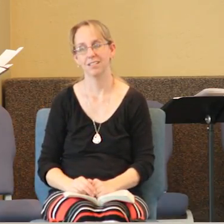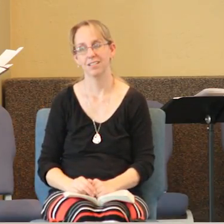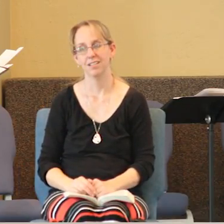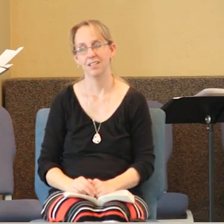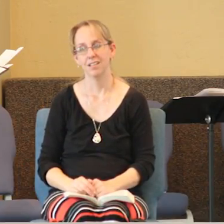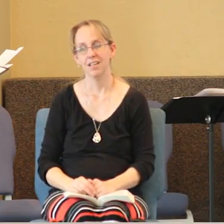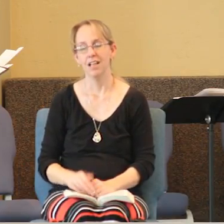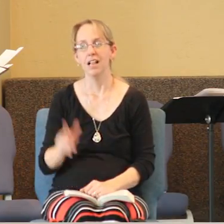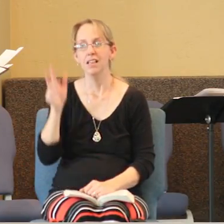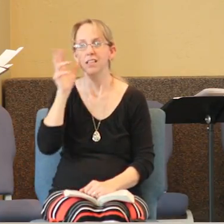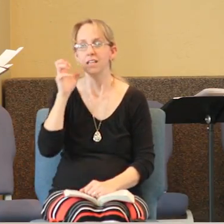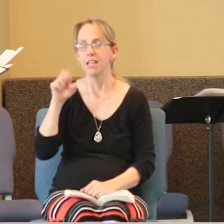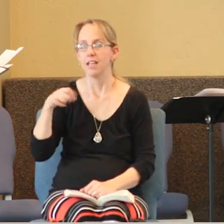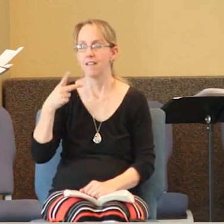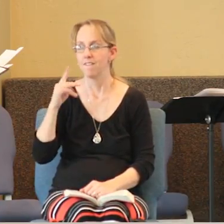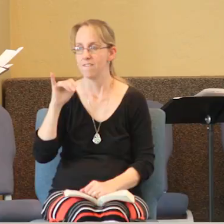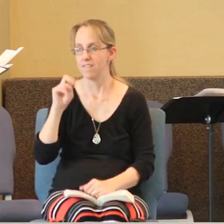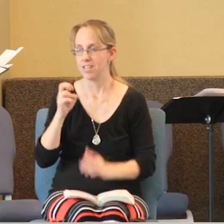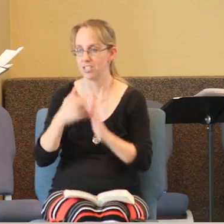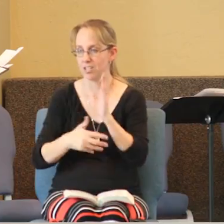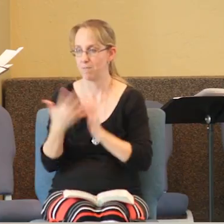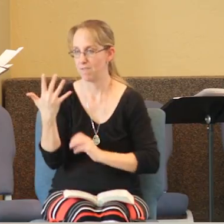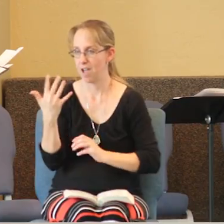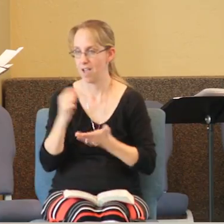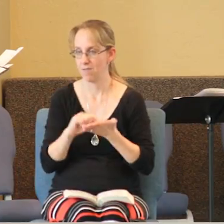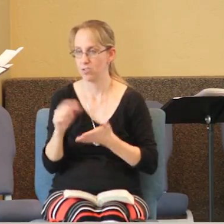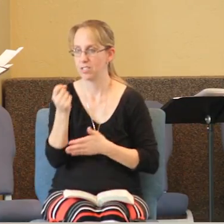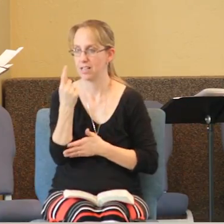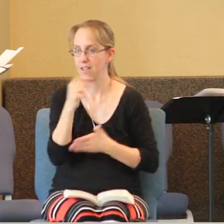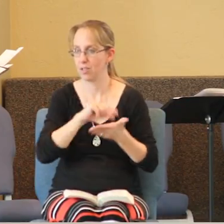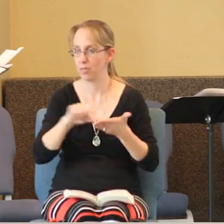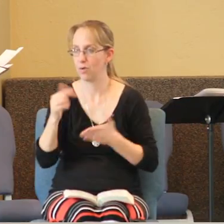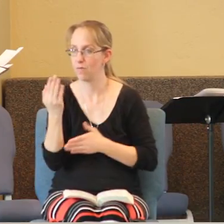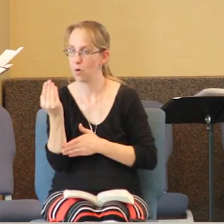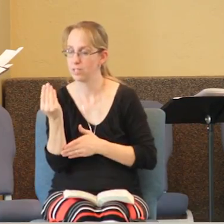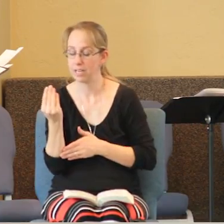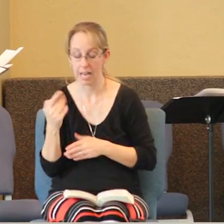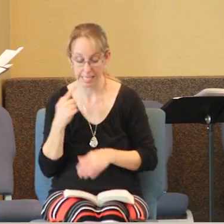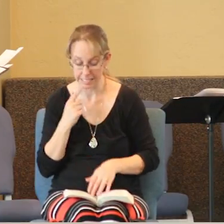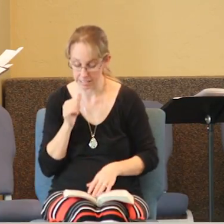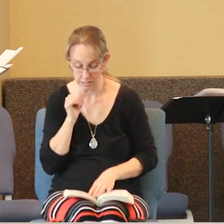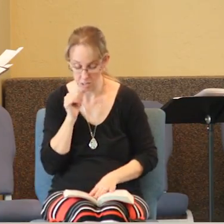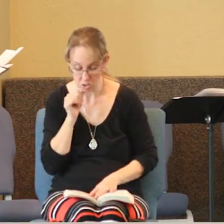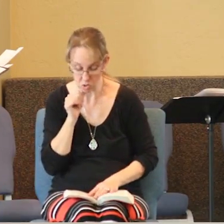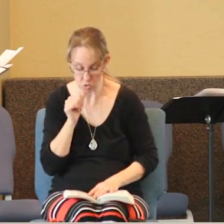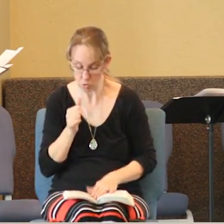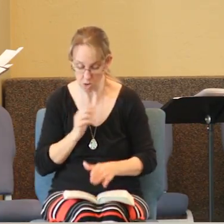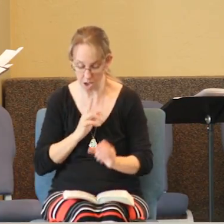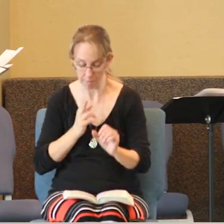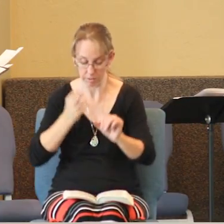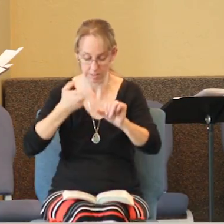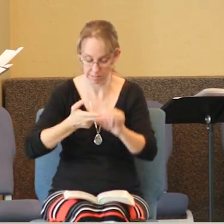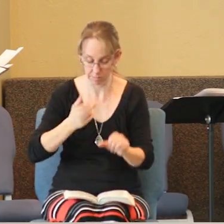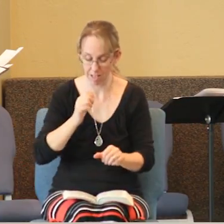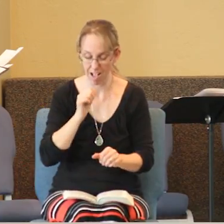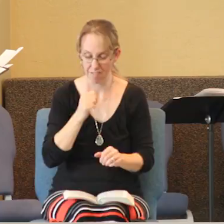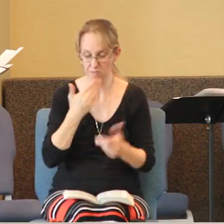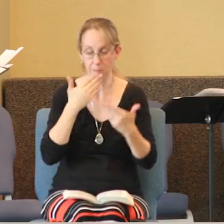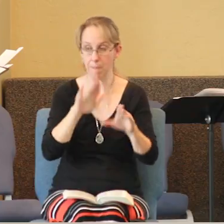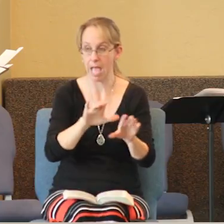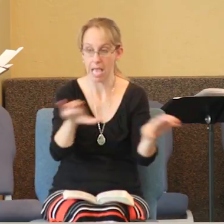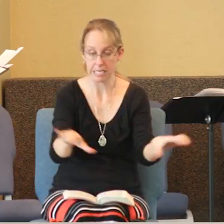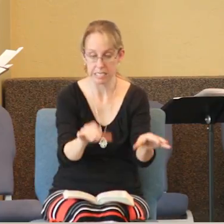Listen to Ephesians 5, verses 11 through 14. Do not participate in the unfruitful deeds of